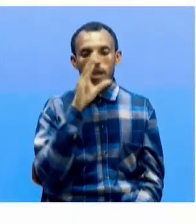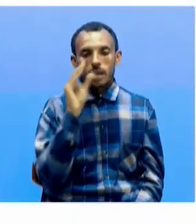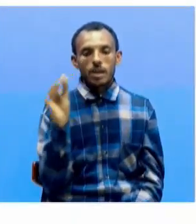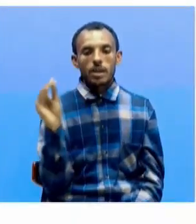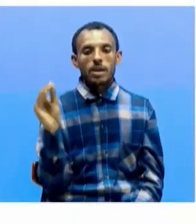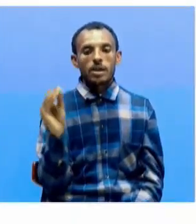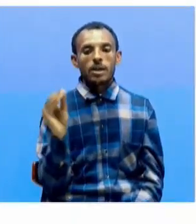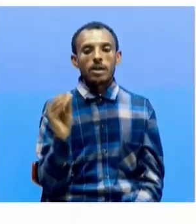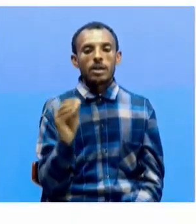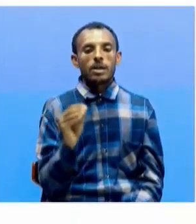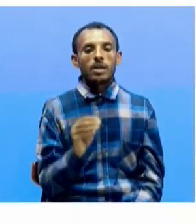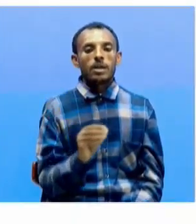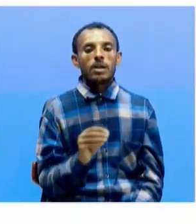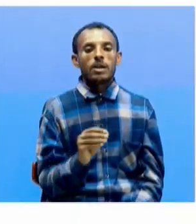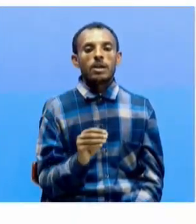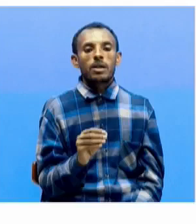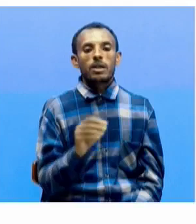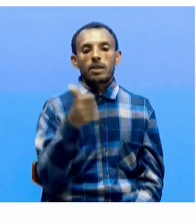and